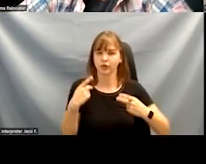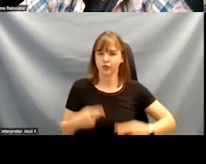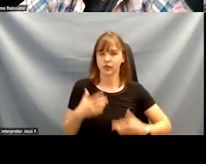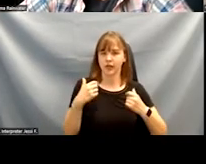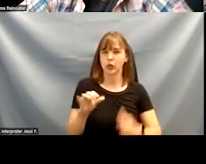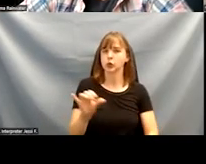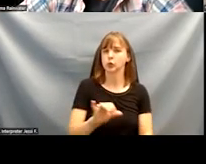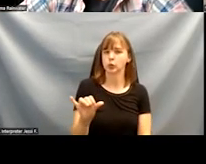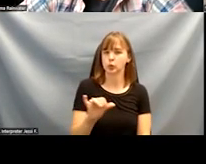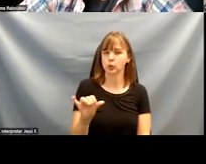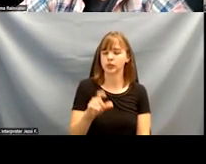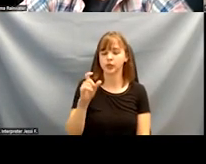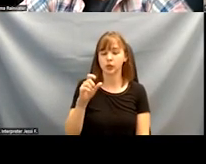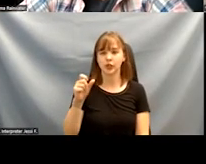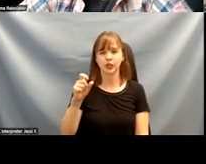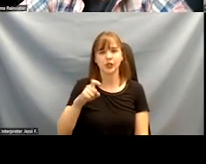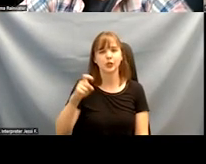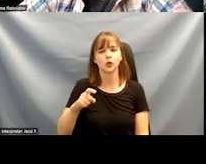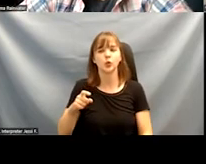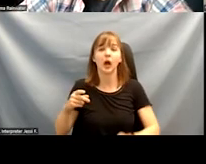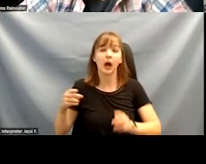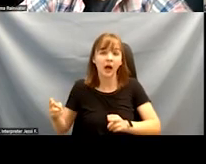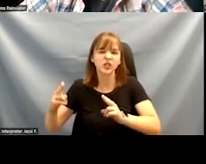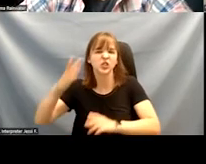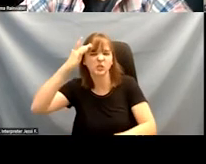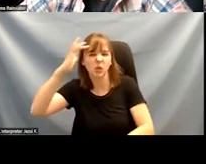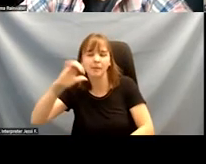So I think that you got to hustle smarter instead of harder.